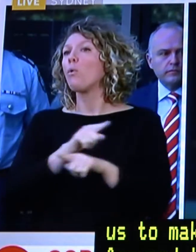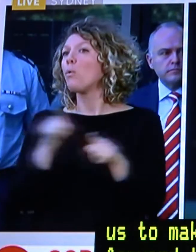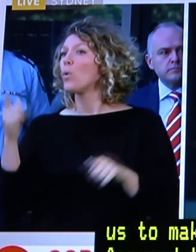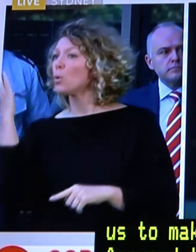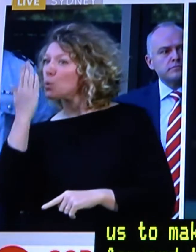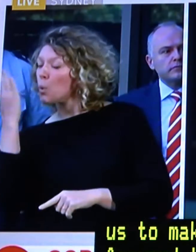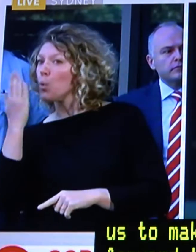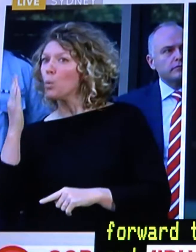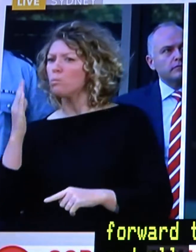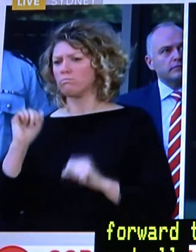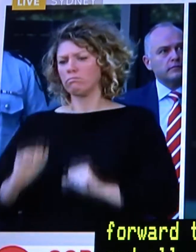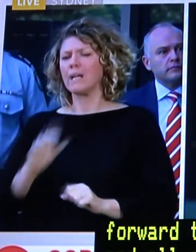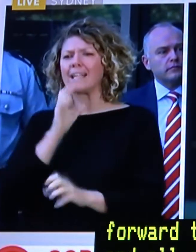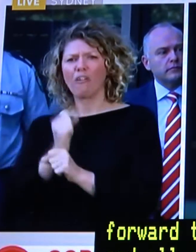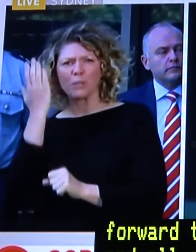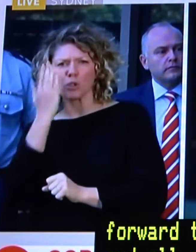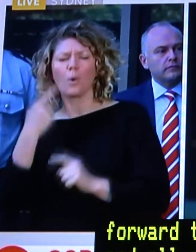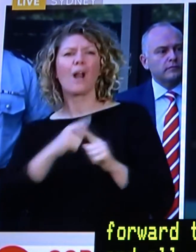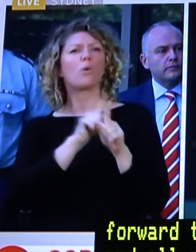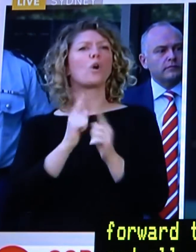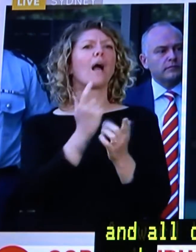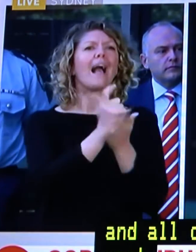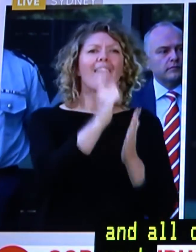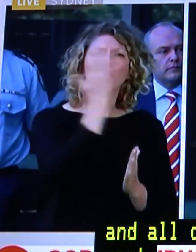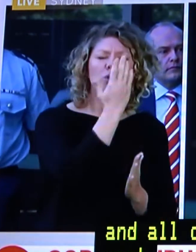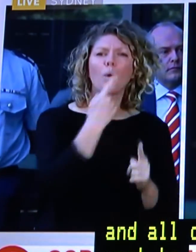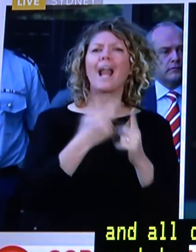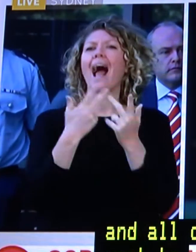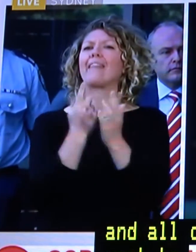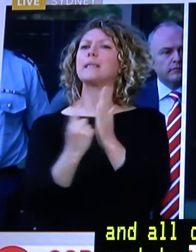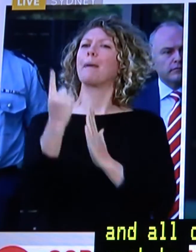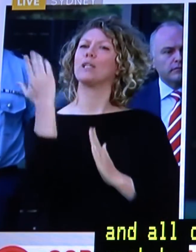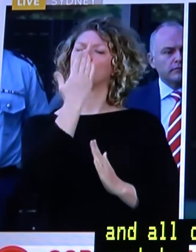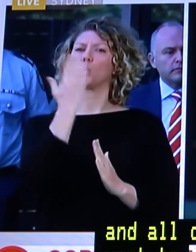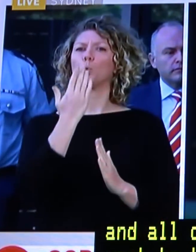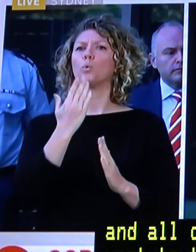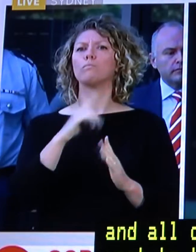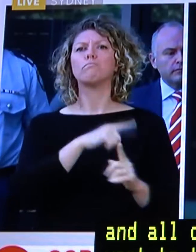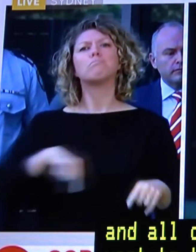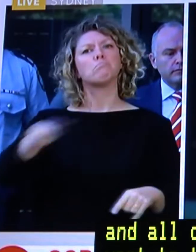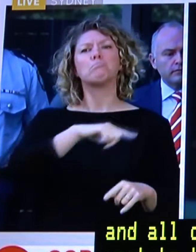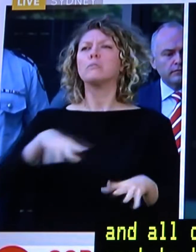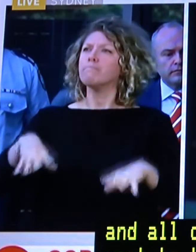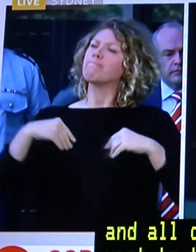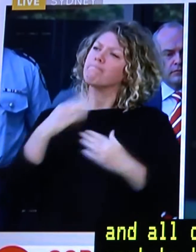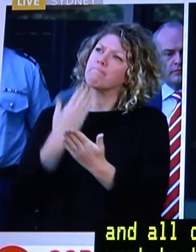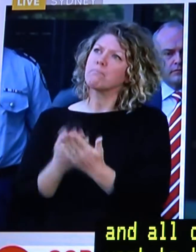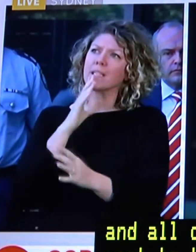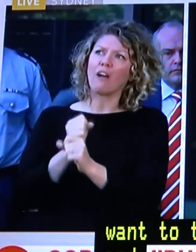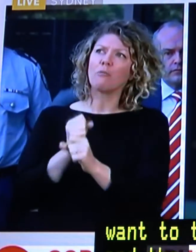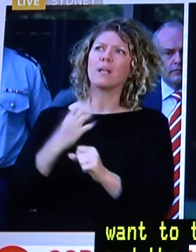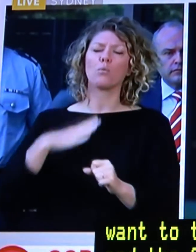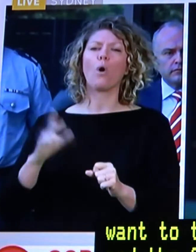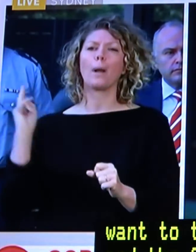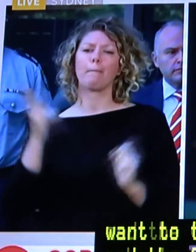but also the Catholic school system and the independent schools for being on board with the government's strategy of a staggered approach back to school,